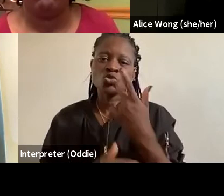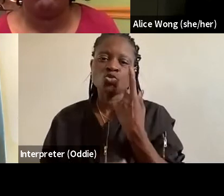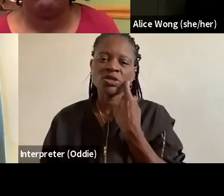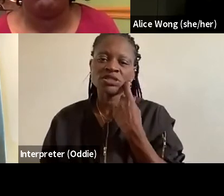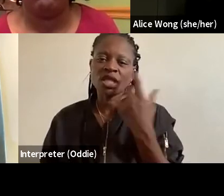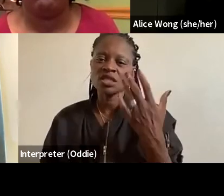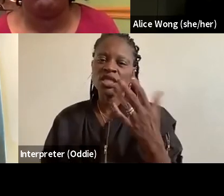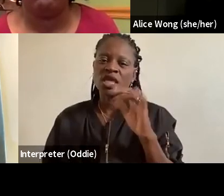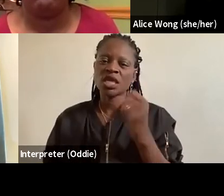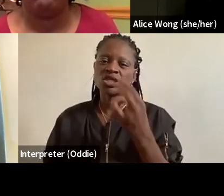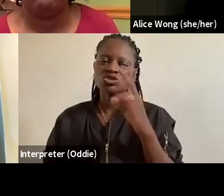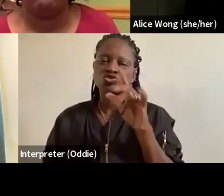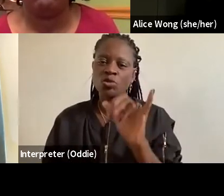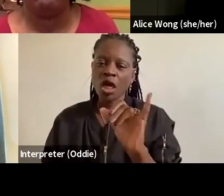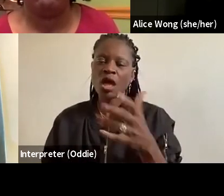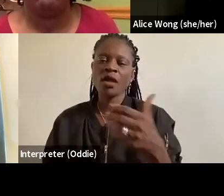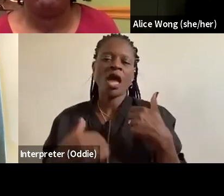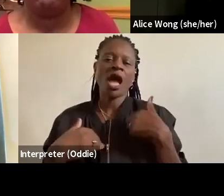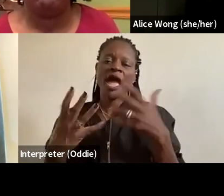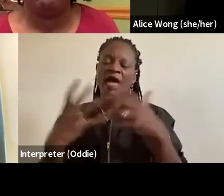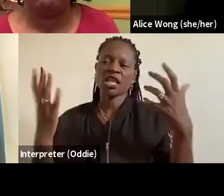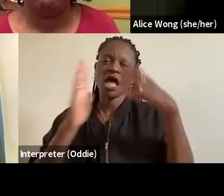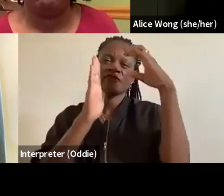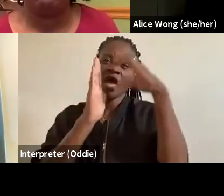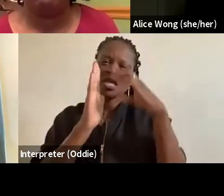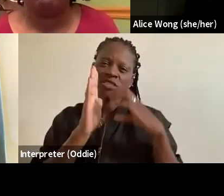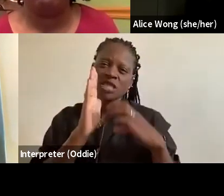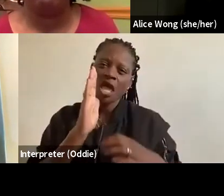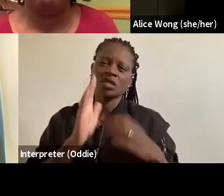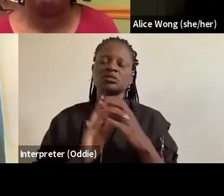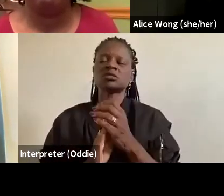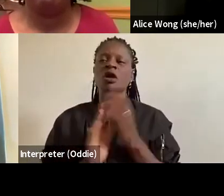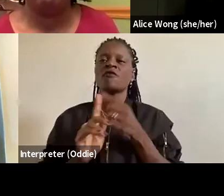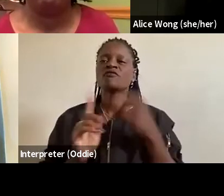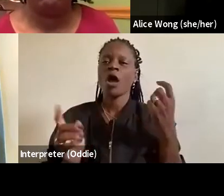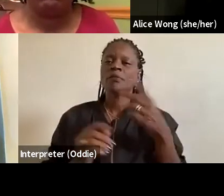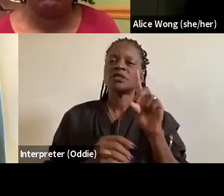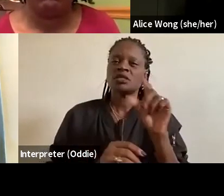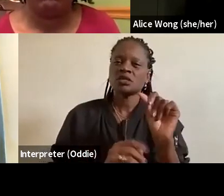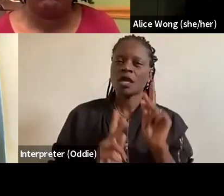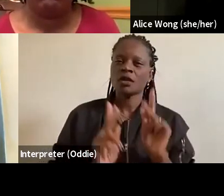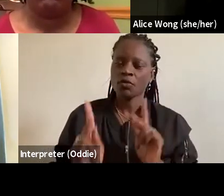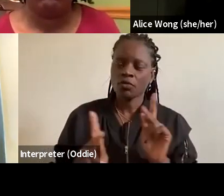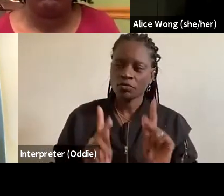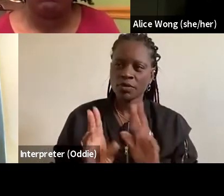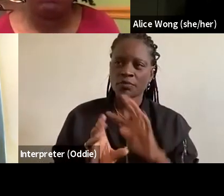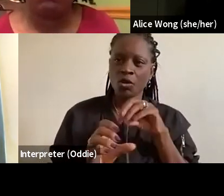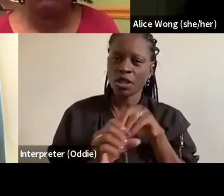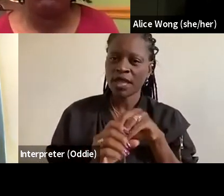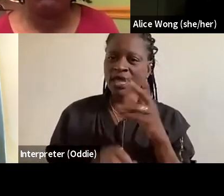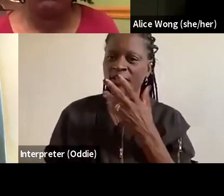featuring a series of essays by disabled people of color called ADA 30 in